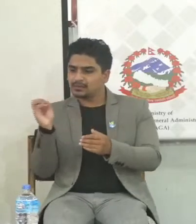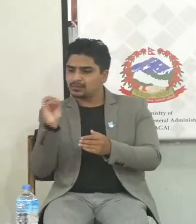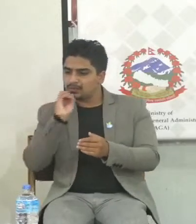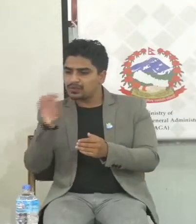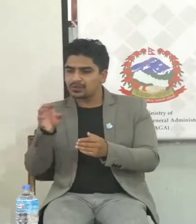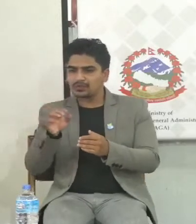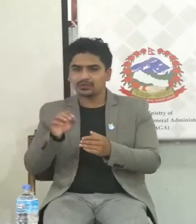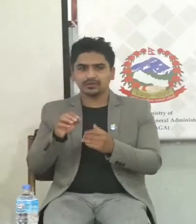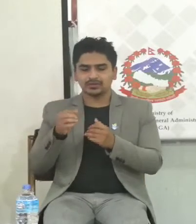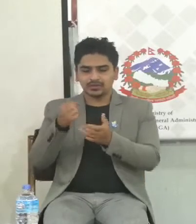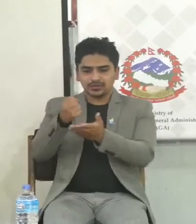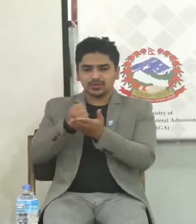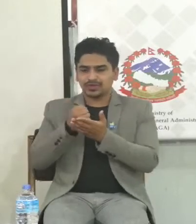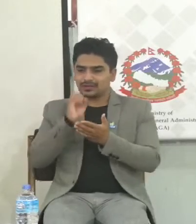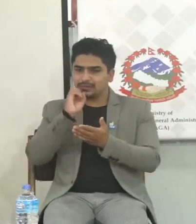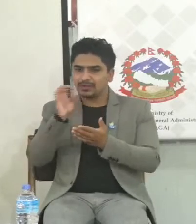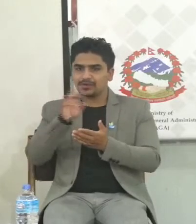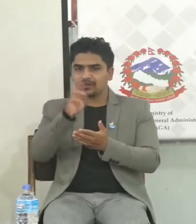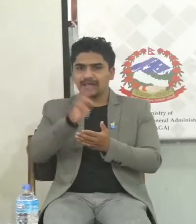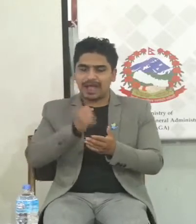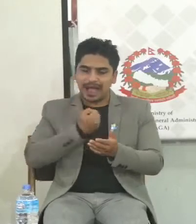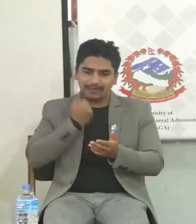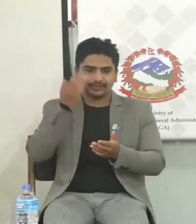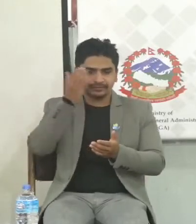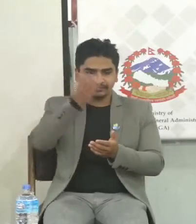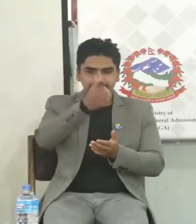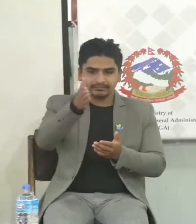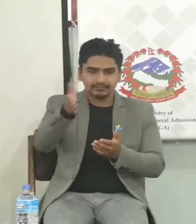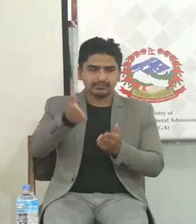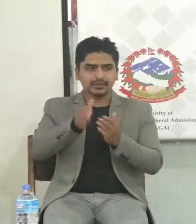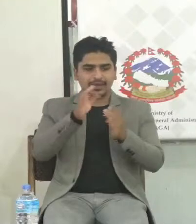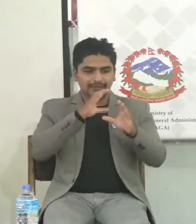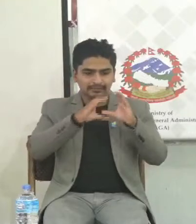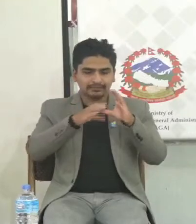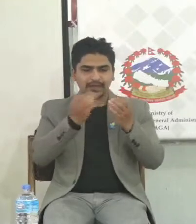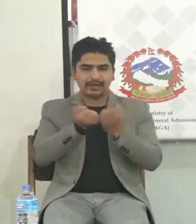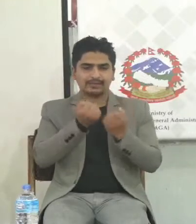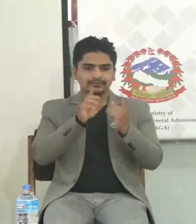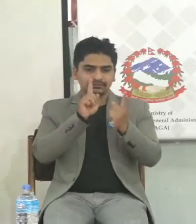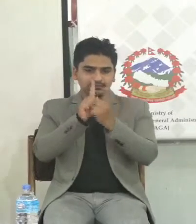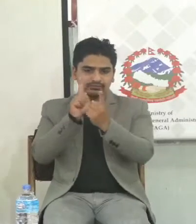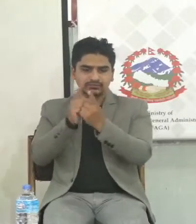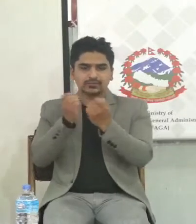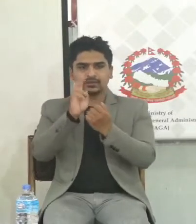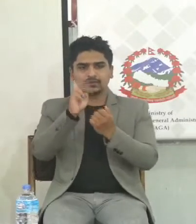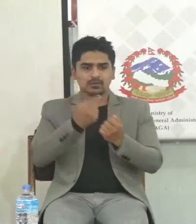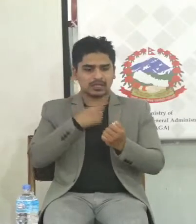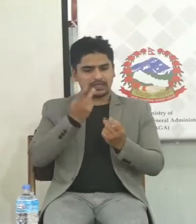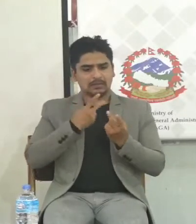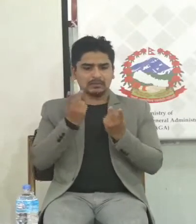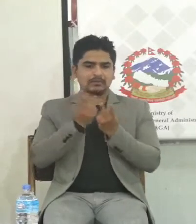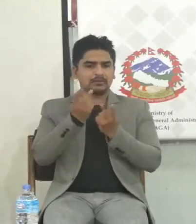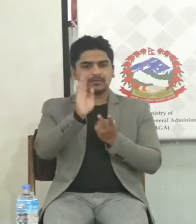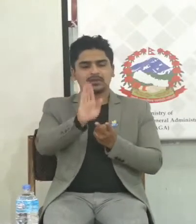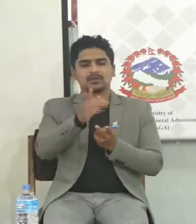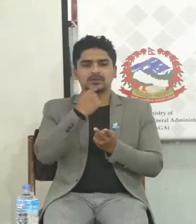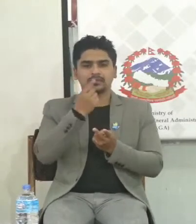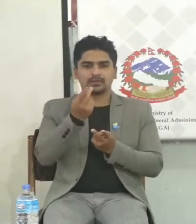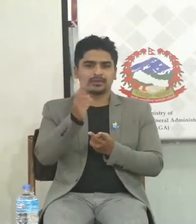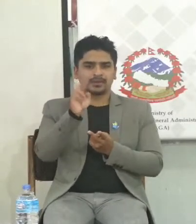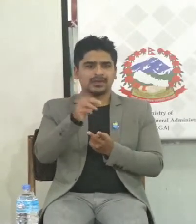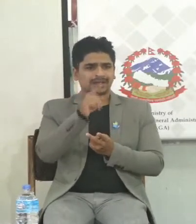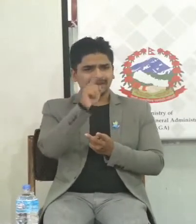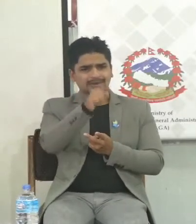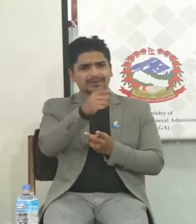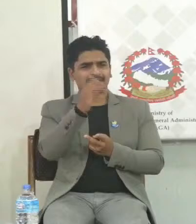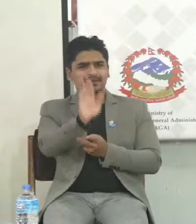be able to present and communicate. So they are also suffering from that. That's how people say that. You should be playing as a role model,